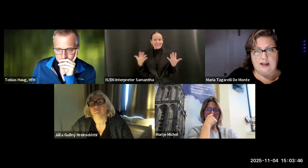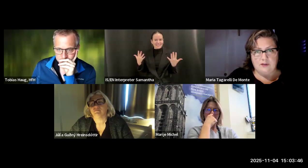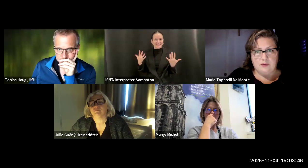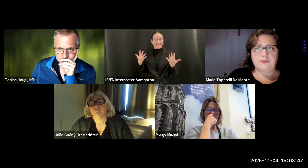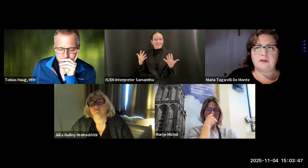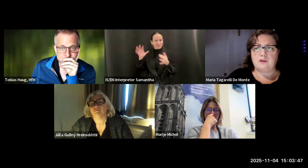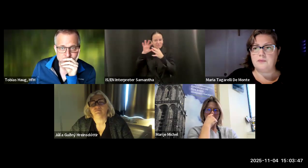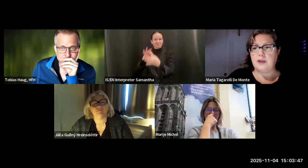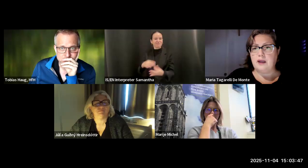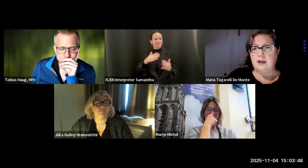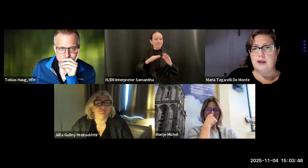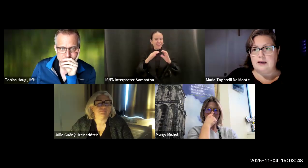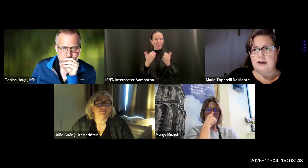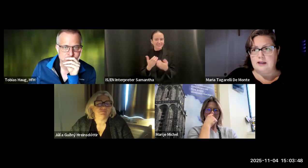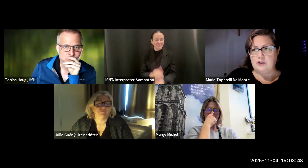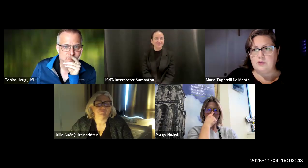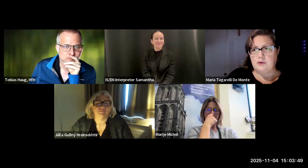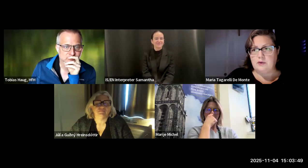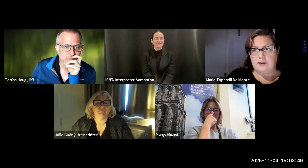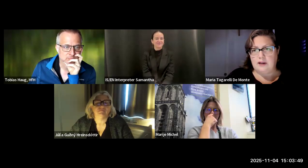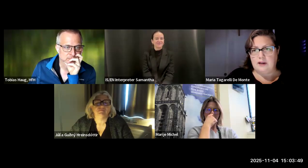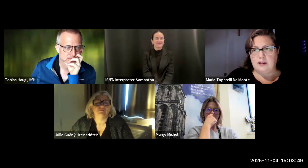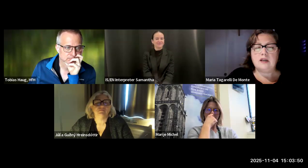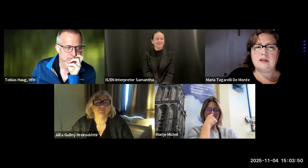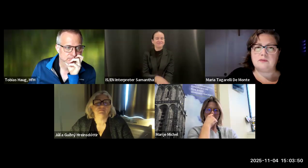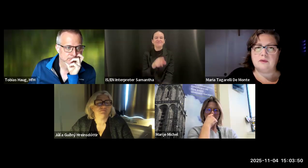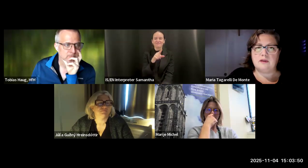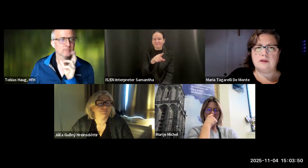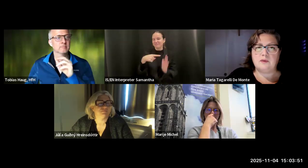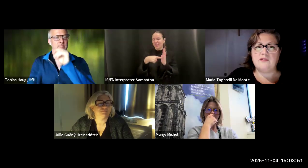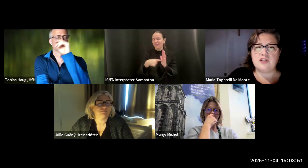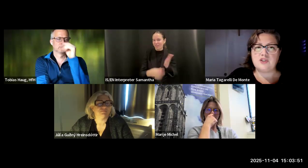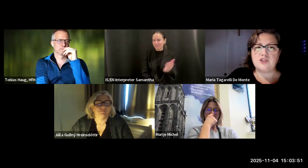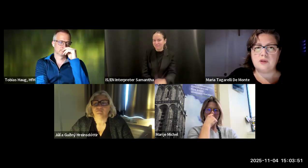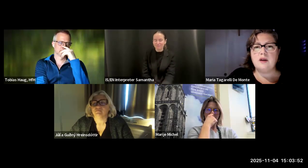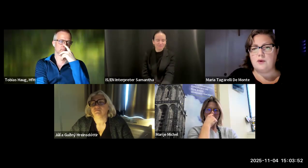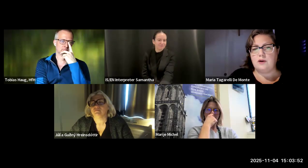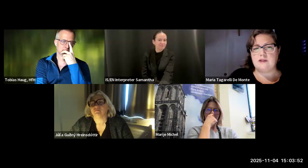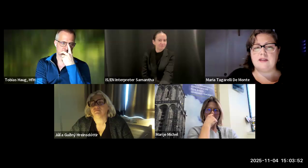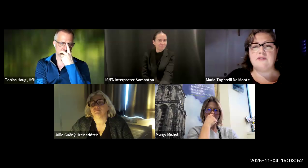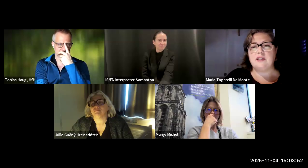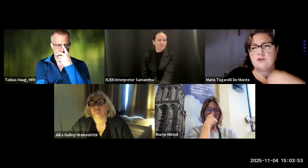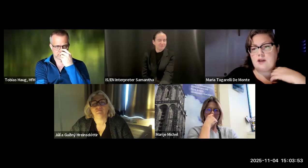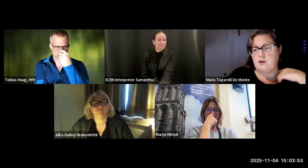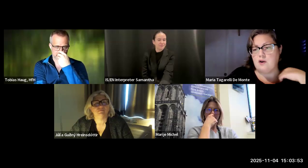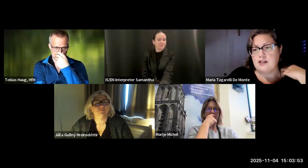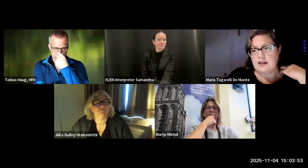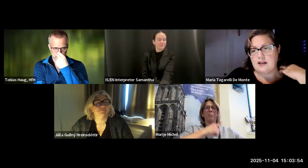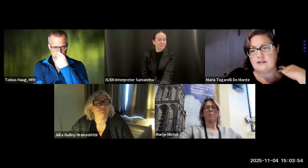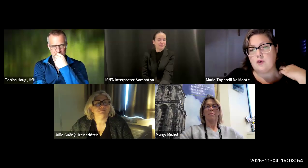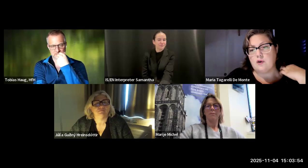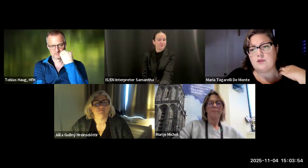in this classroom. So here you have a small visual where the videos